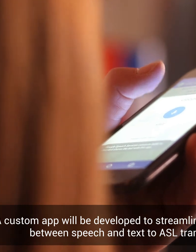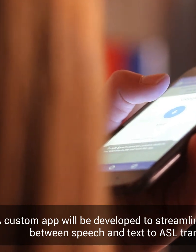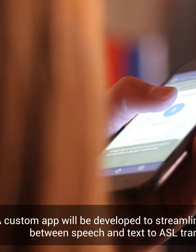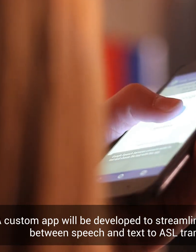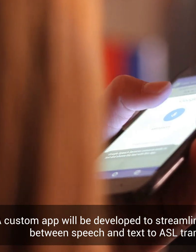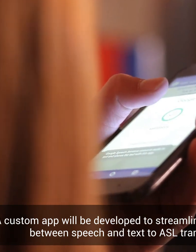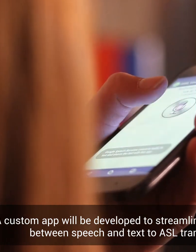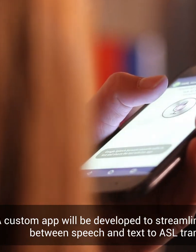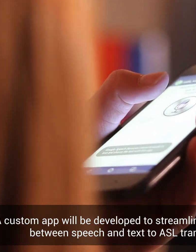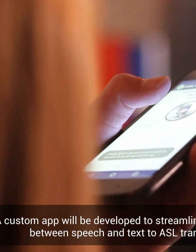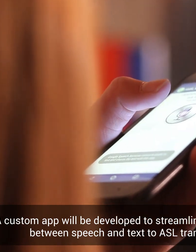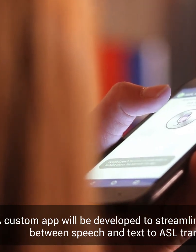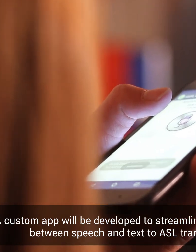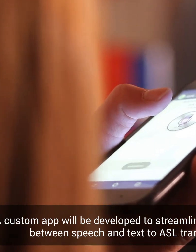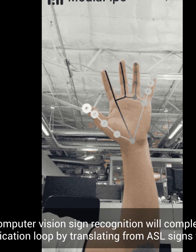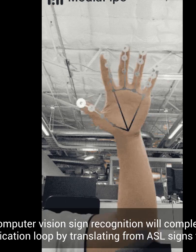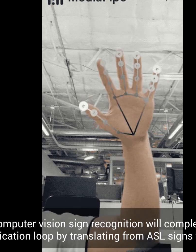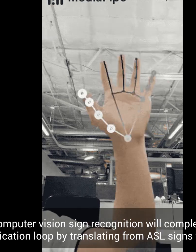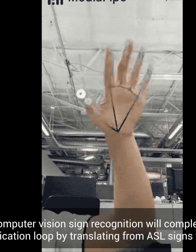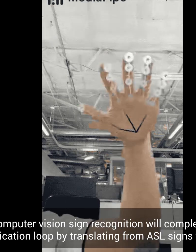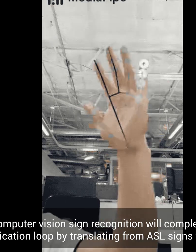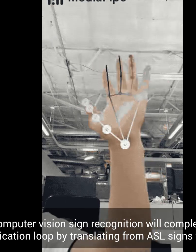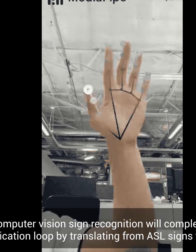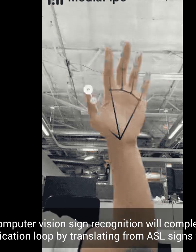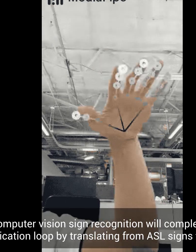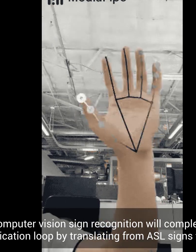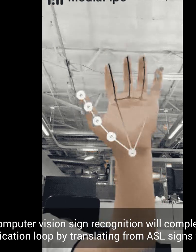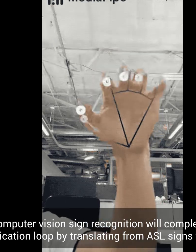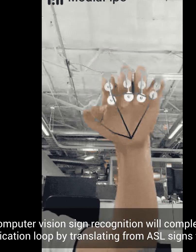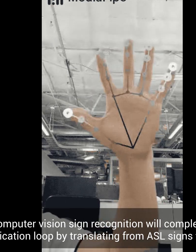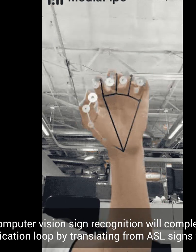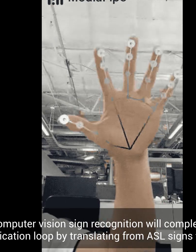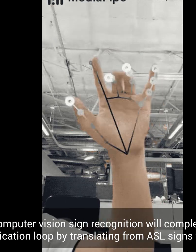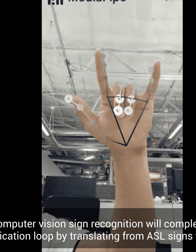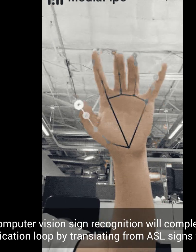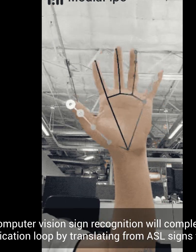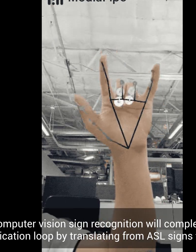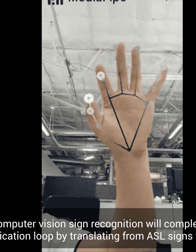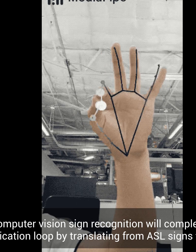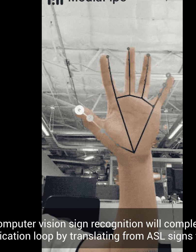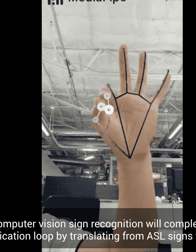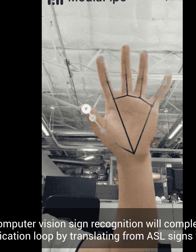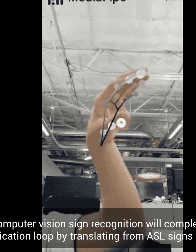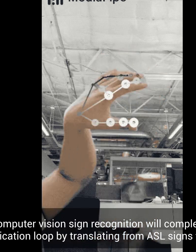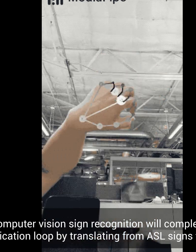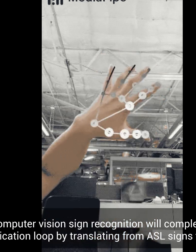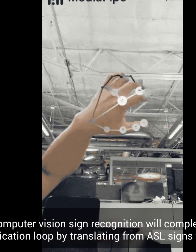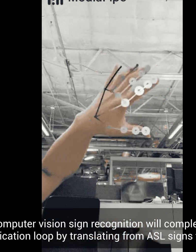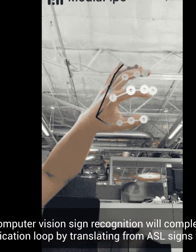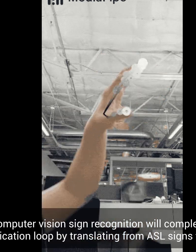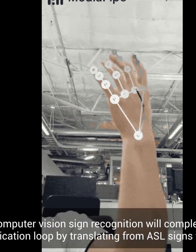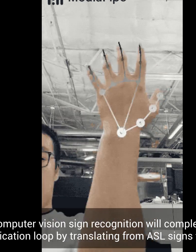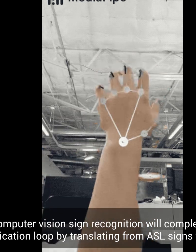and text to ASL translation. Finally, computer vision sign recognition will complete the 2-way communication loop